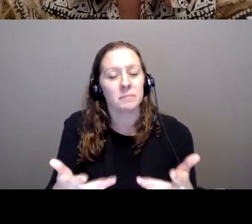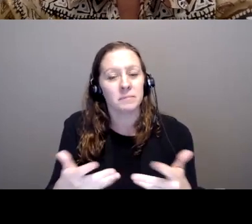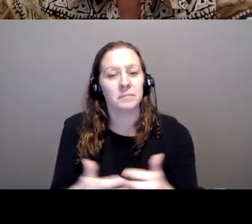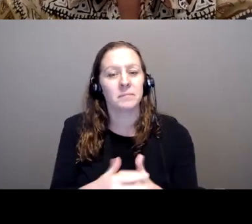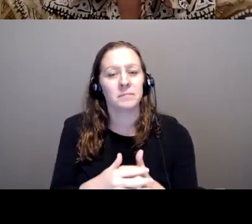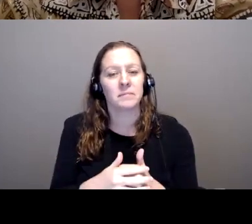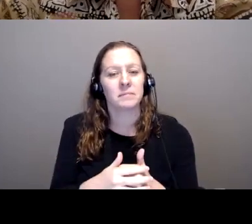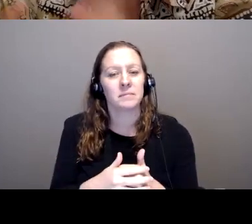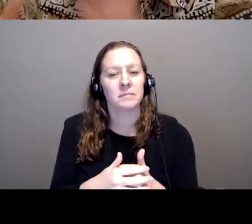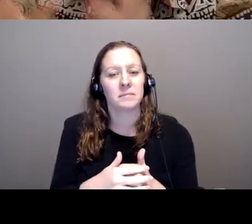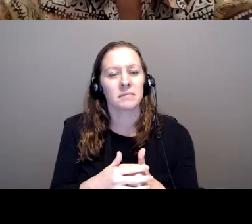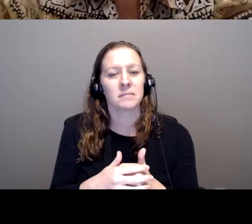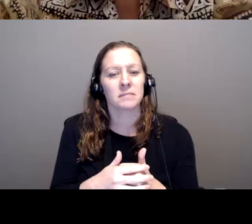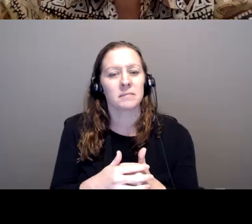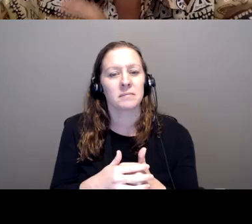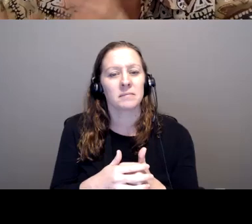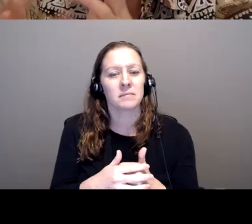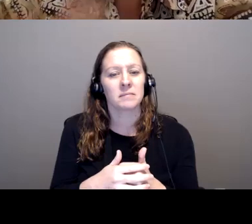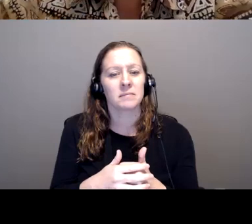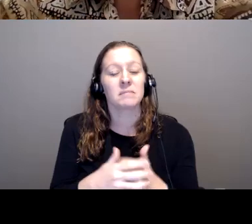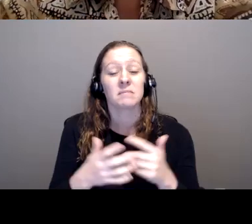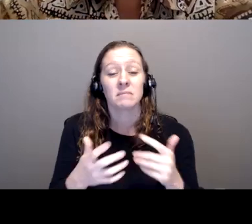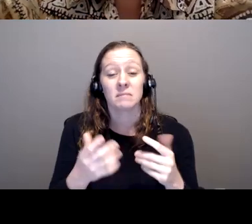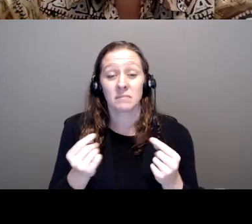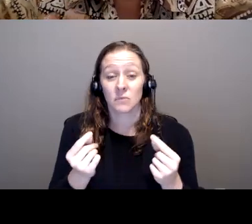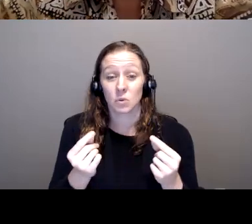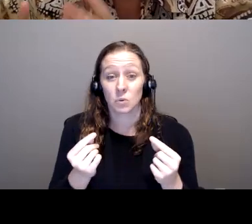a process of connection in an